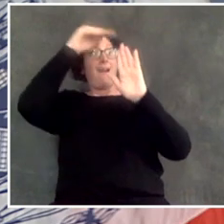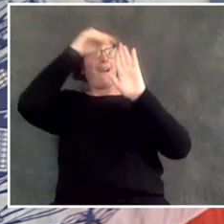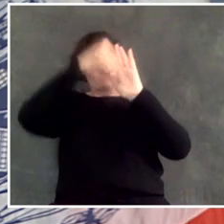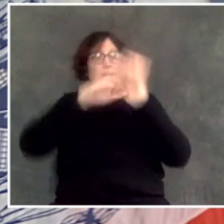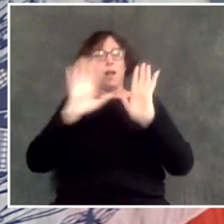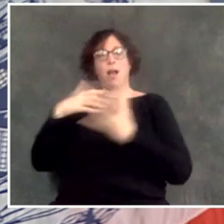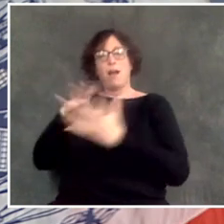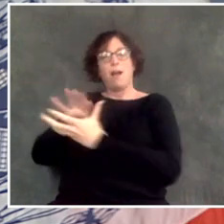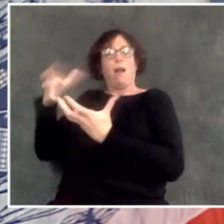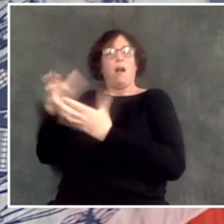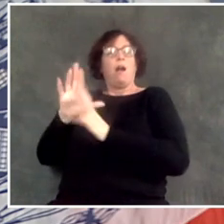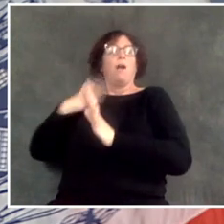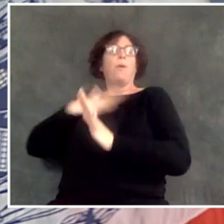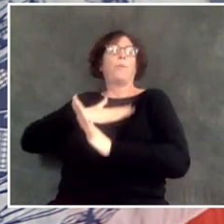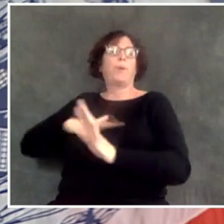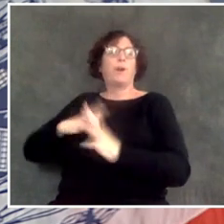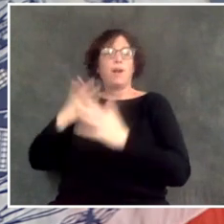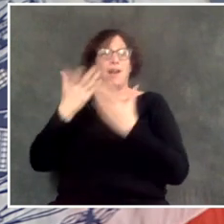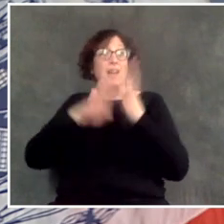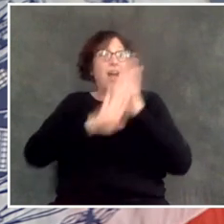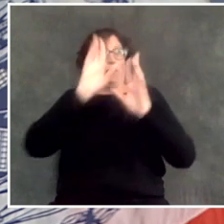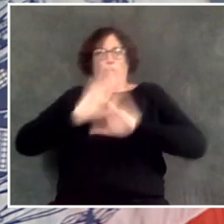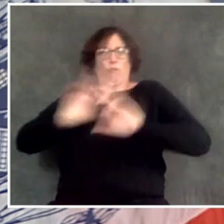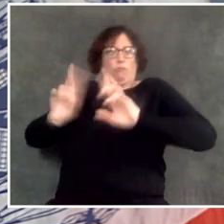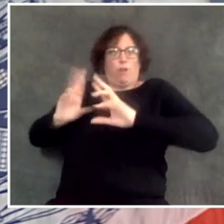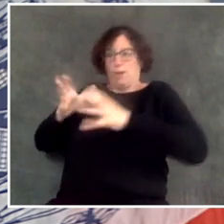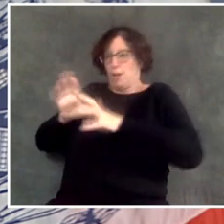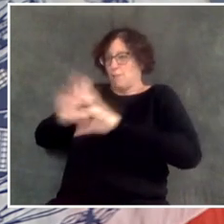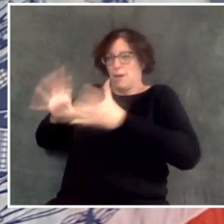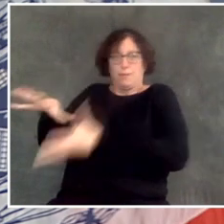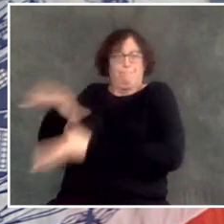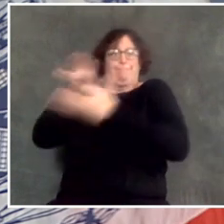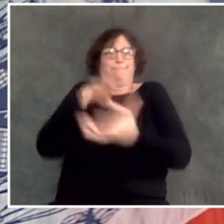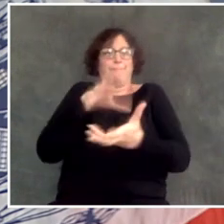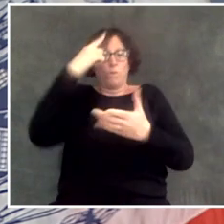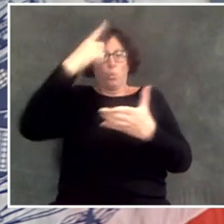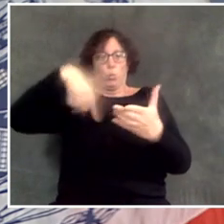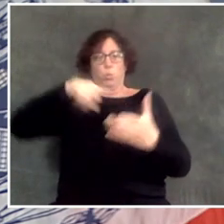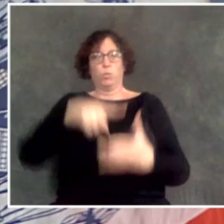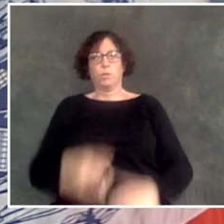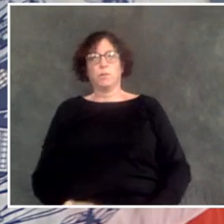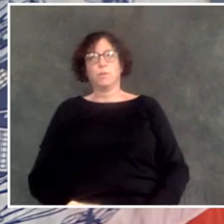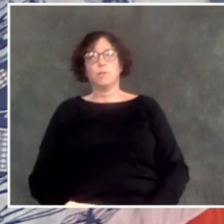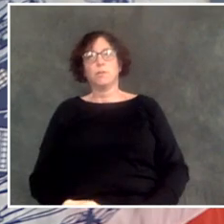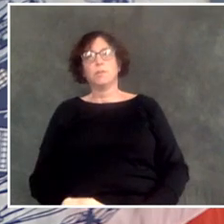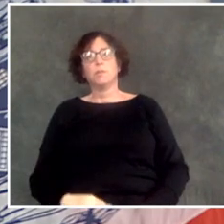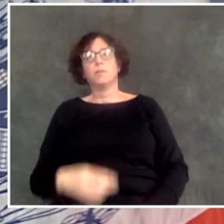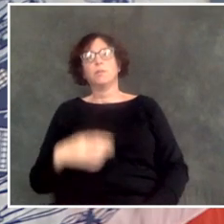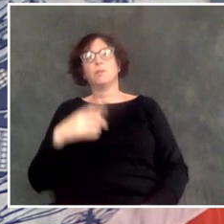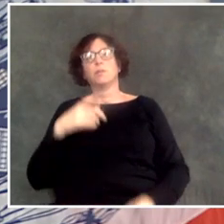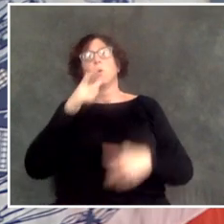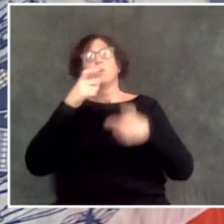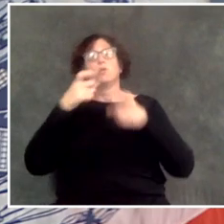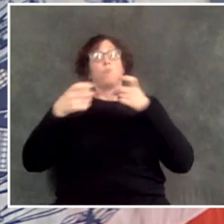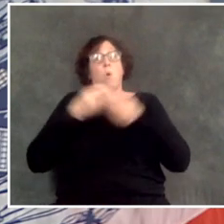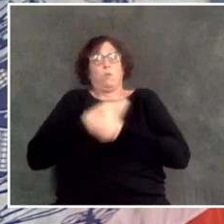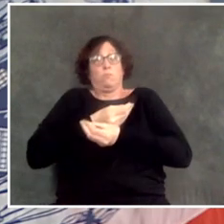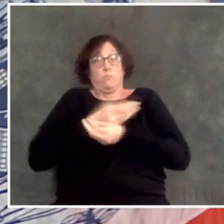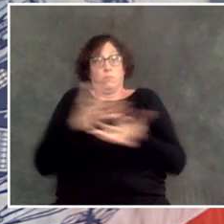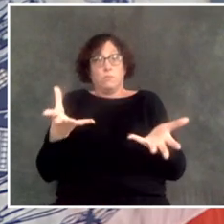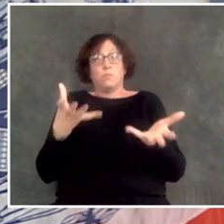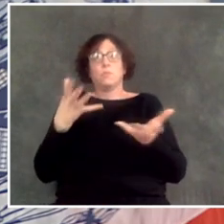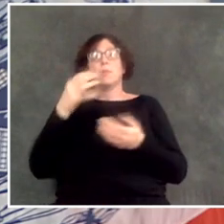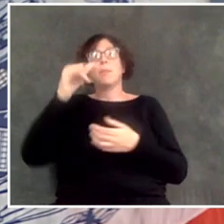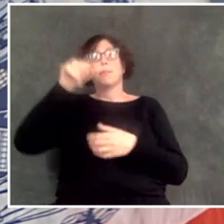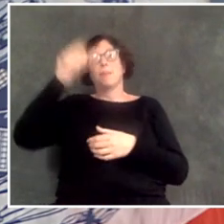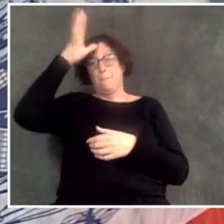you know, working with the state directive. And anyone who is not complying then will use the power of our